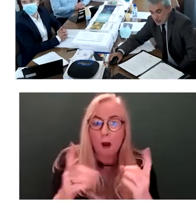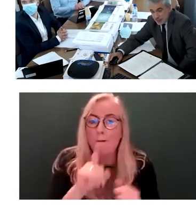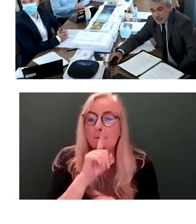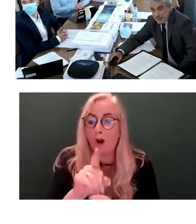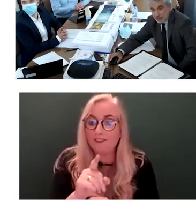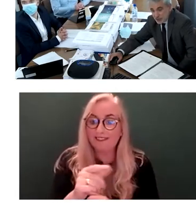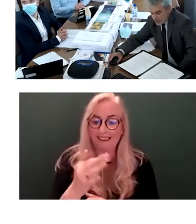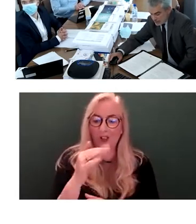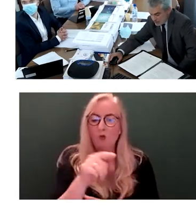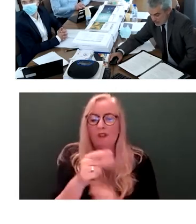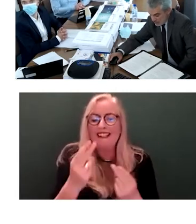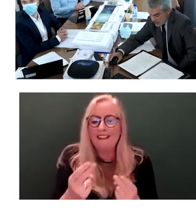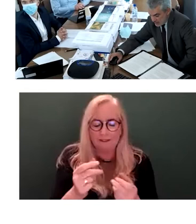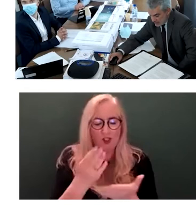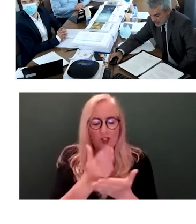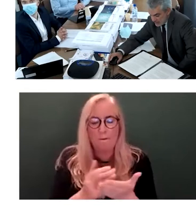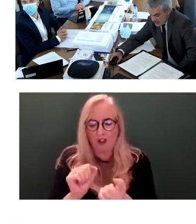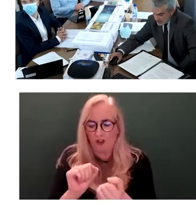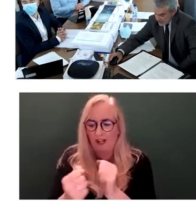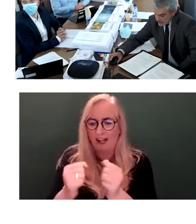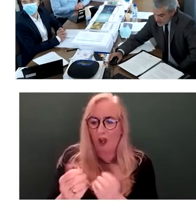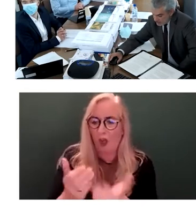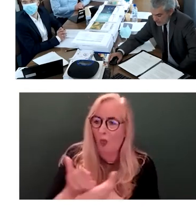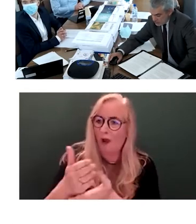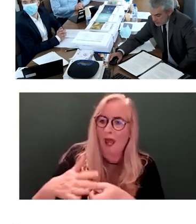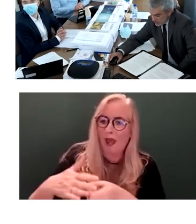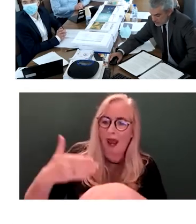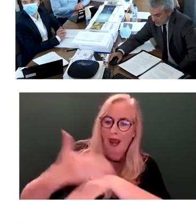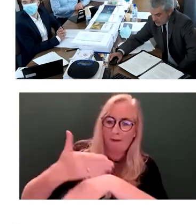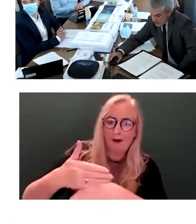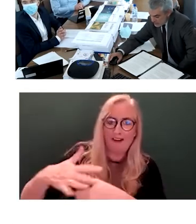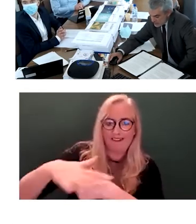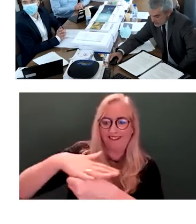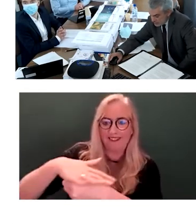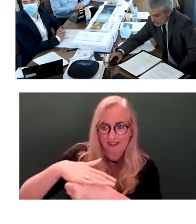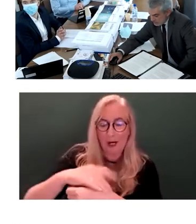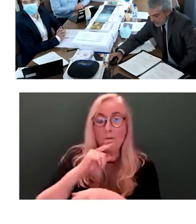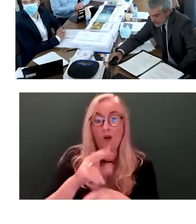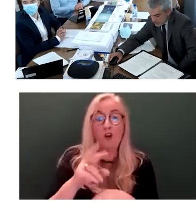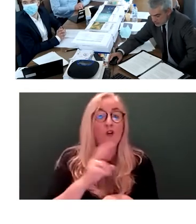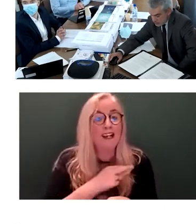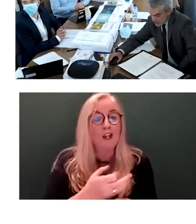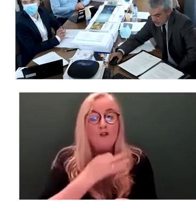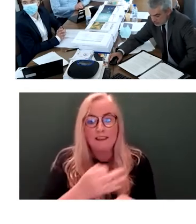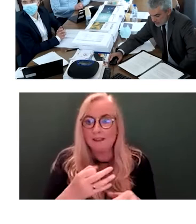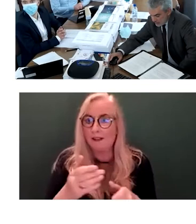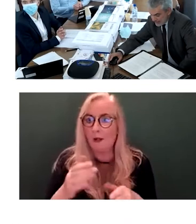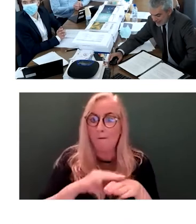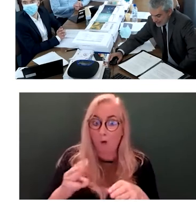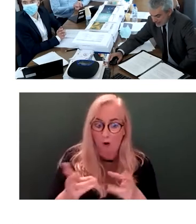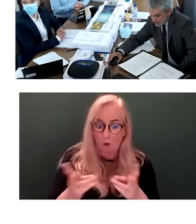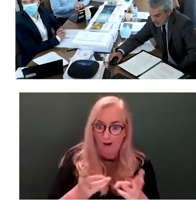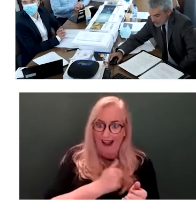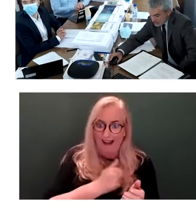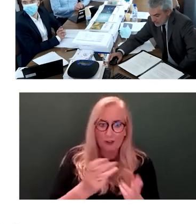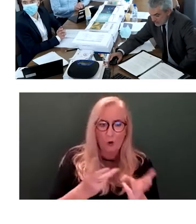success, I think we need a number of changes in the labor market. The disadvantage of teleworking, career risk, no decent place to work at home, and